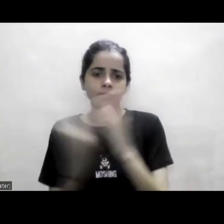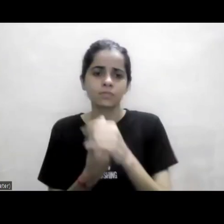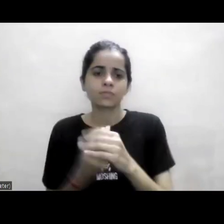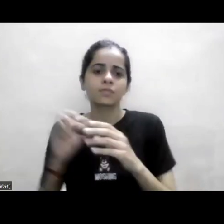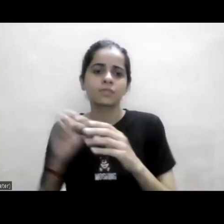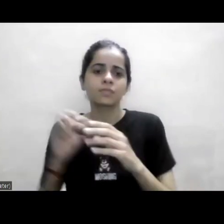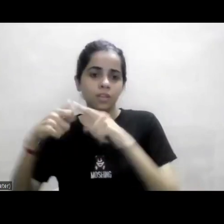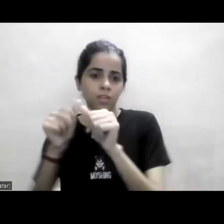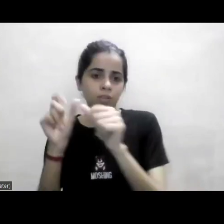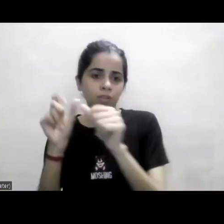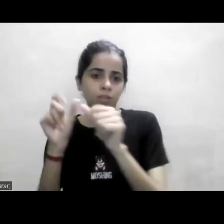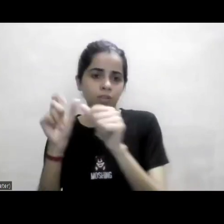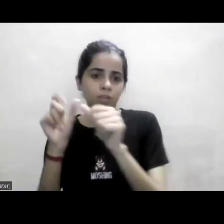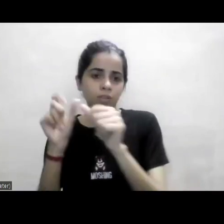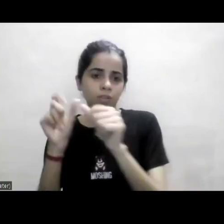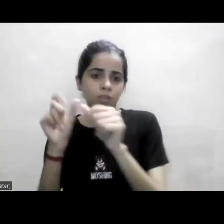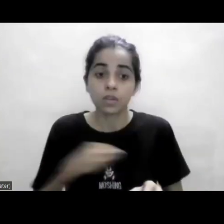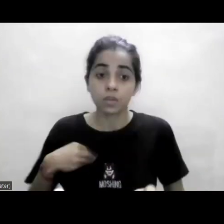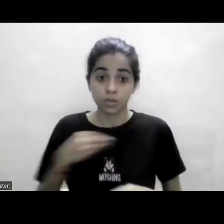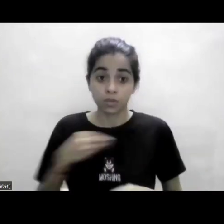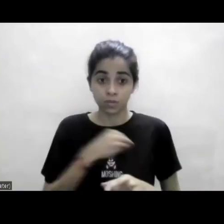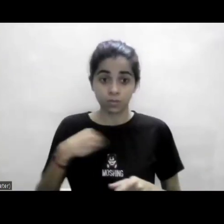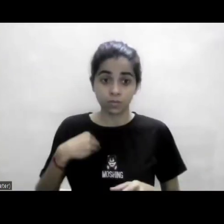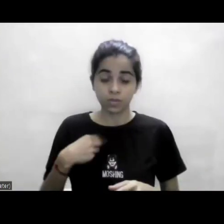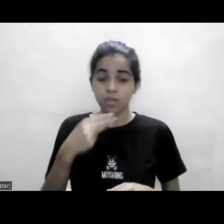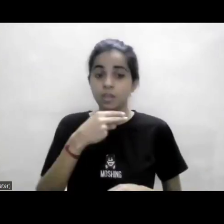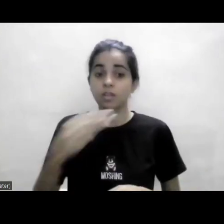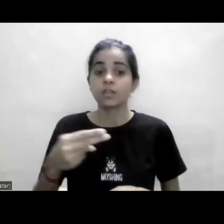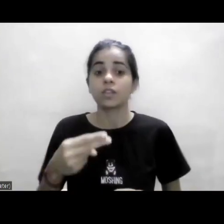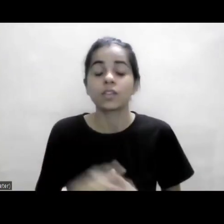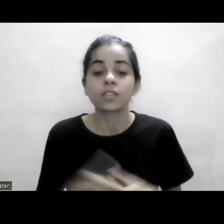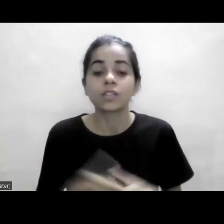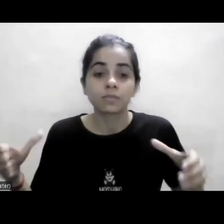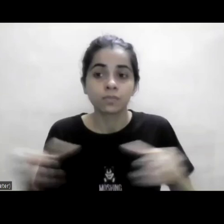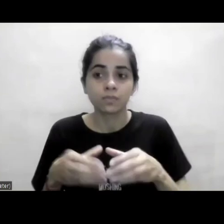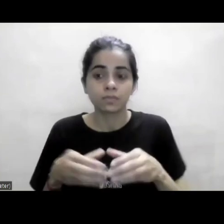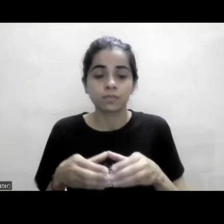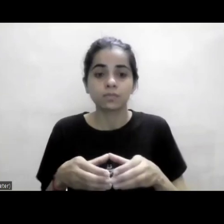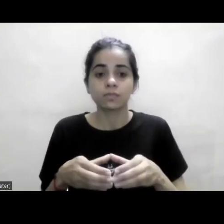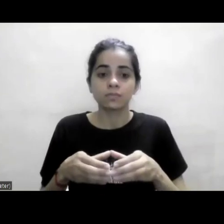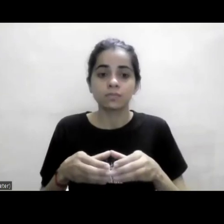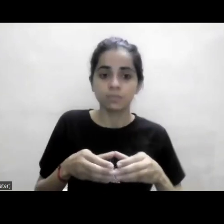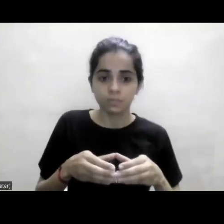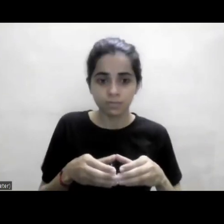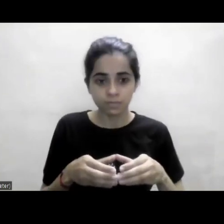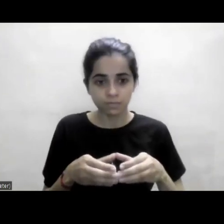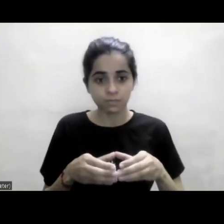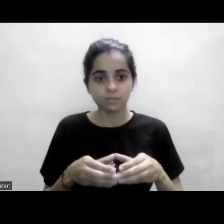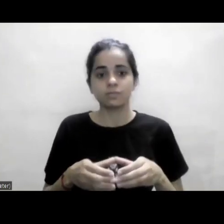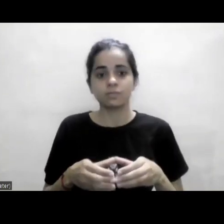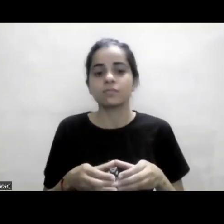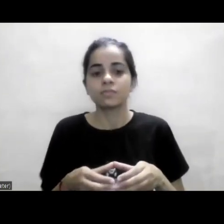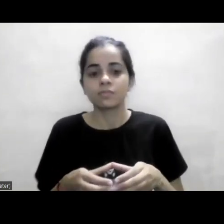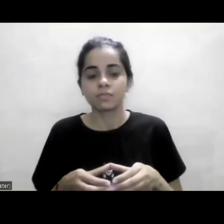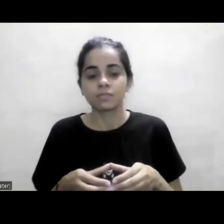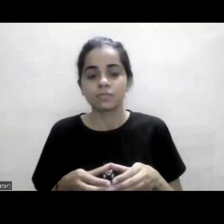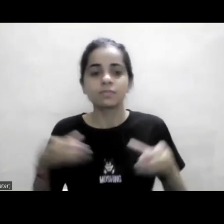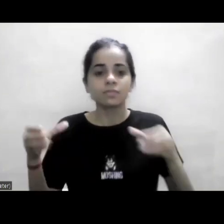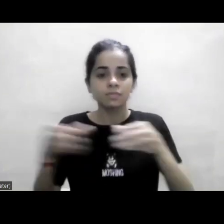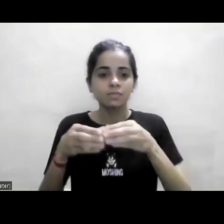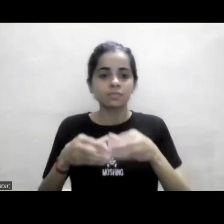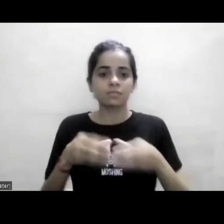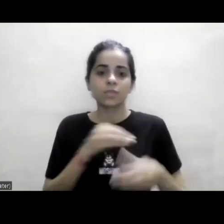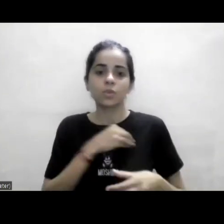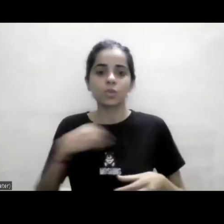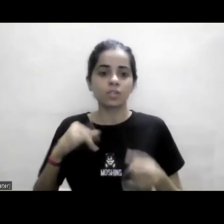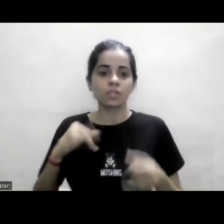doctor. Please check it. Okay. Maybe I can share the name on the group. Somebody type Dr. Strange. And maybe Dr. Strange could be,